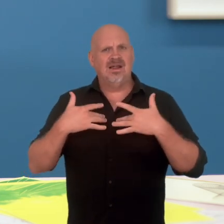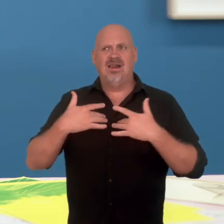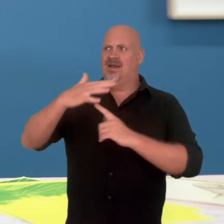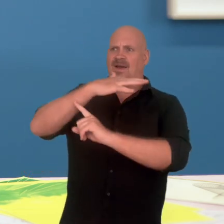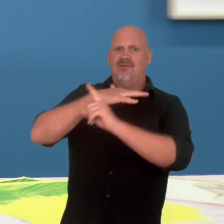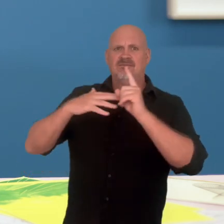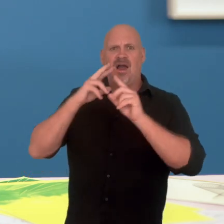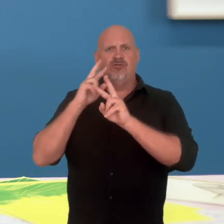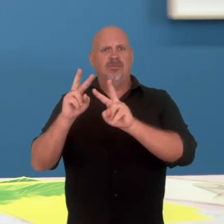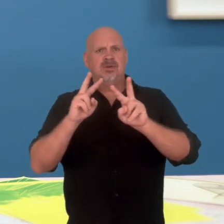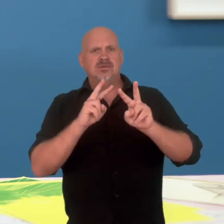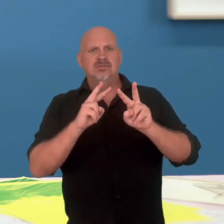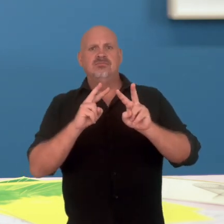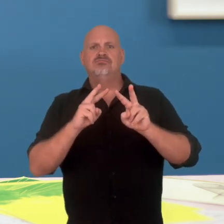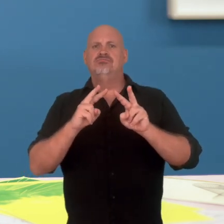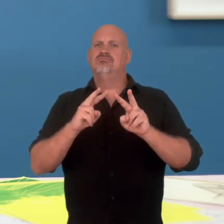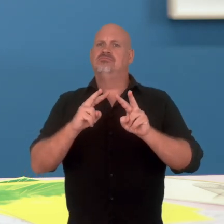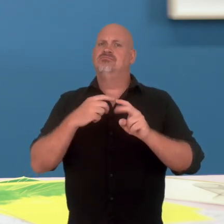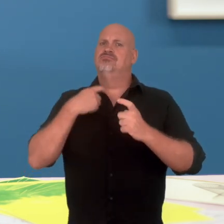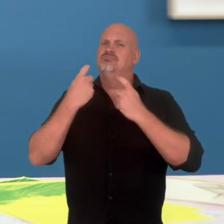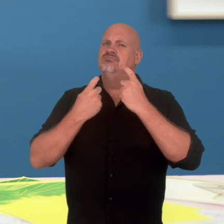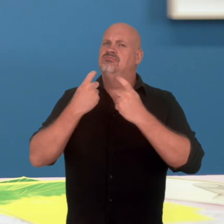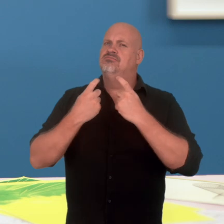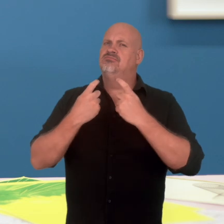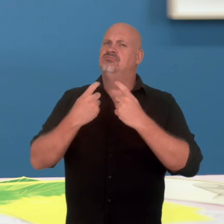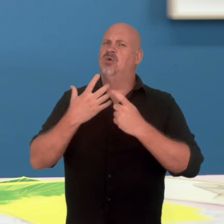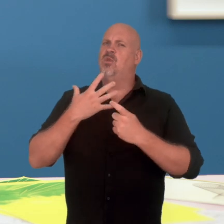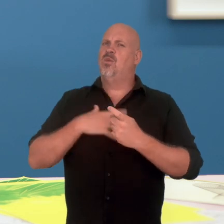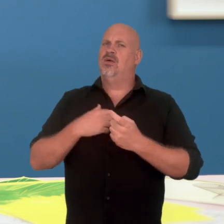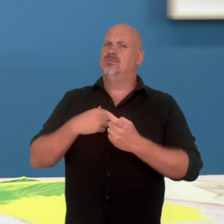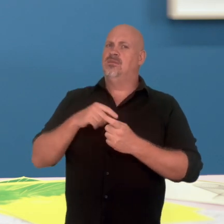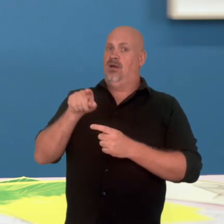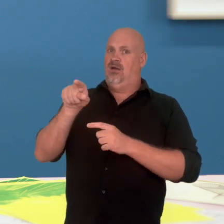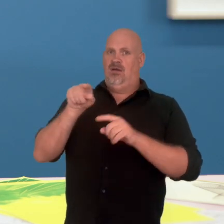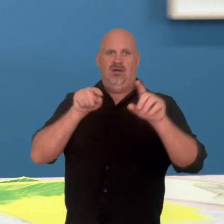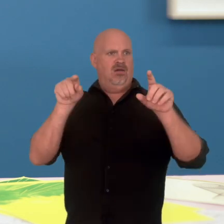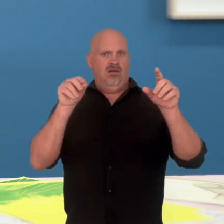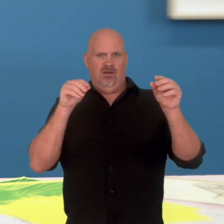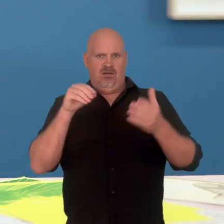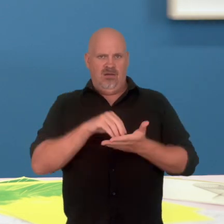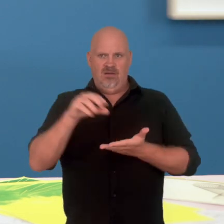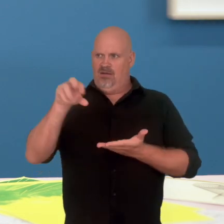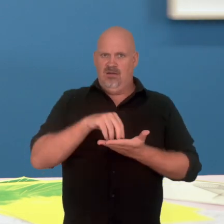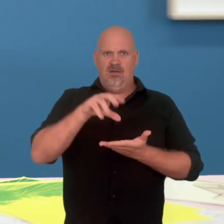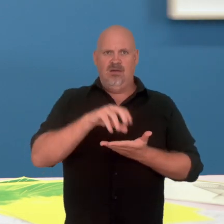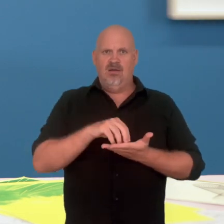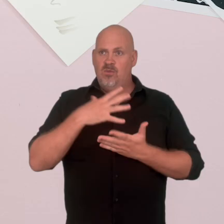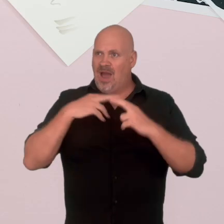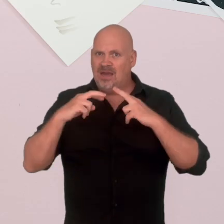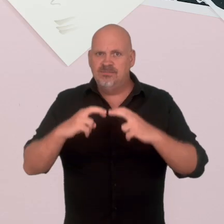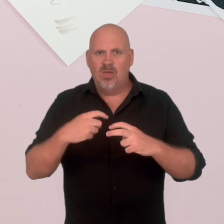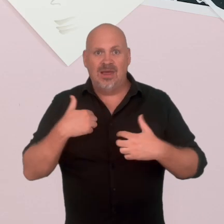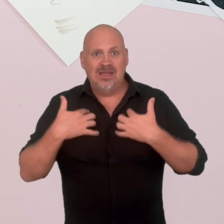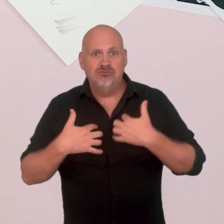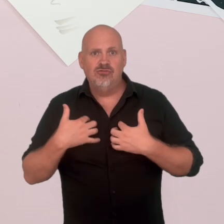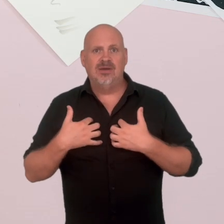can start to think, what do we want to bring in that helps us to explore what we're interested in? So we